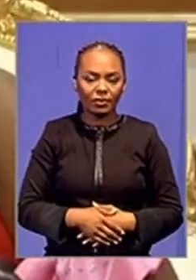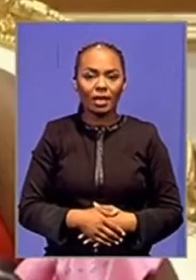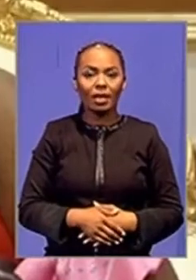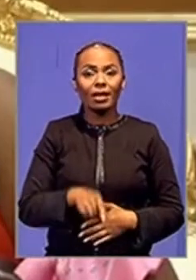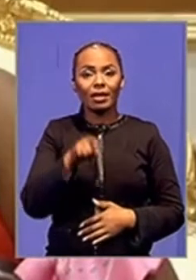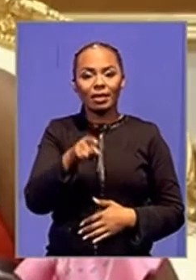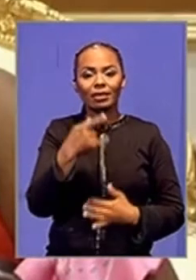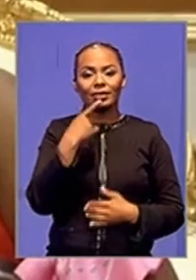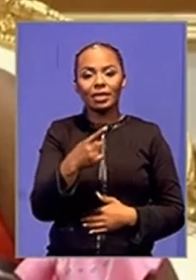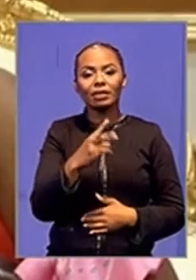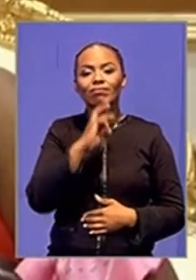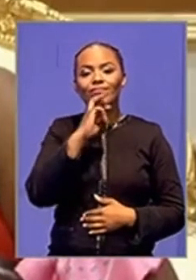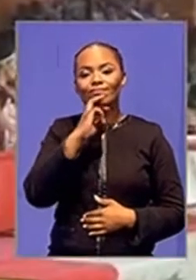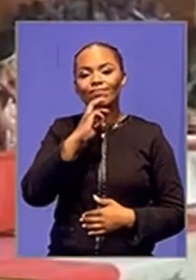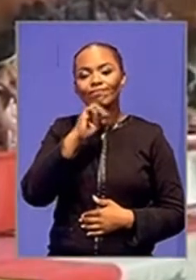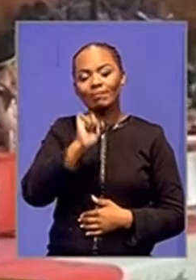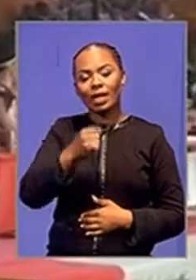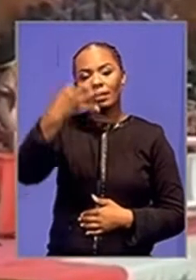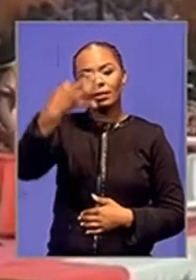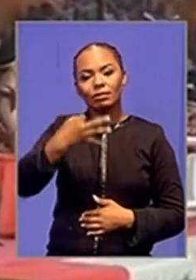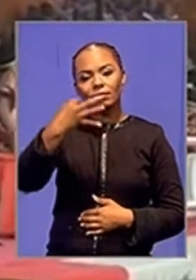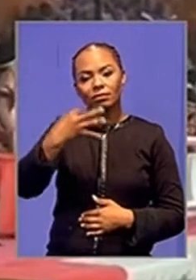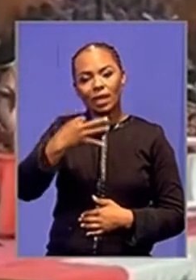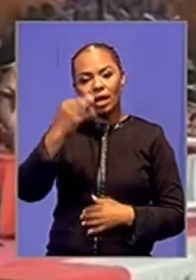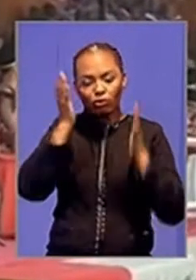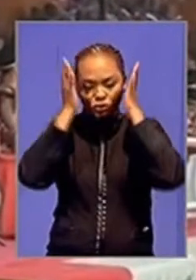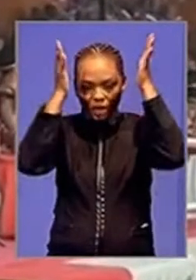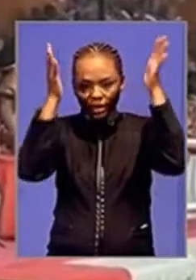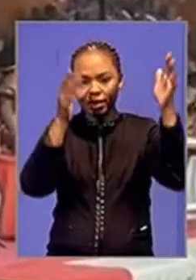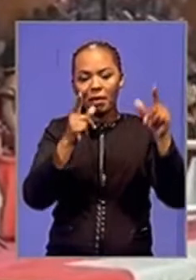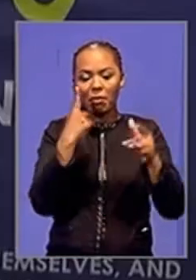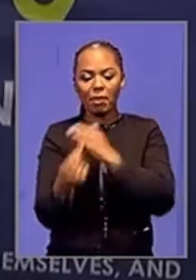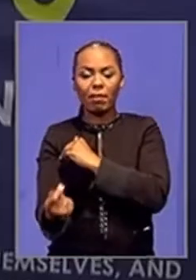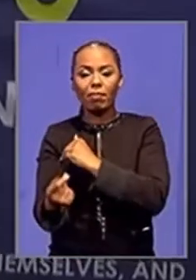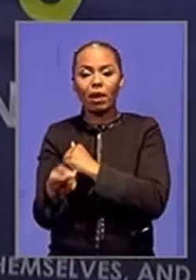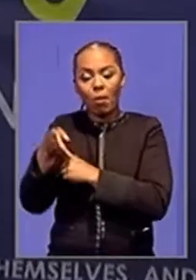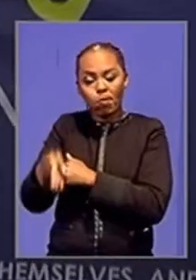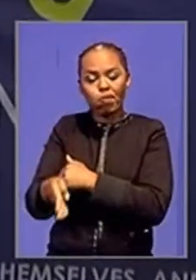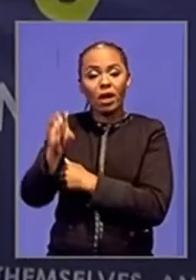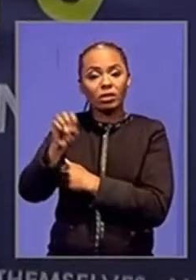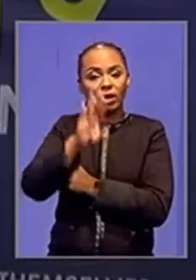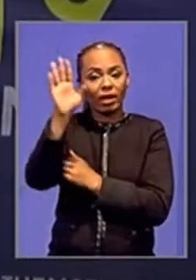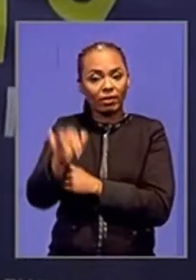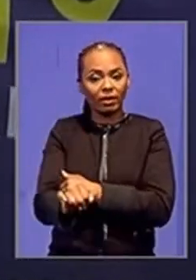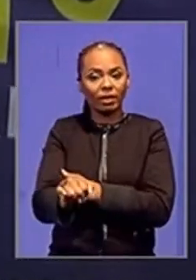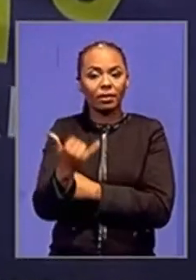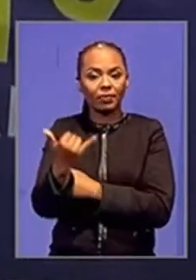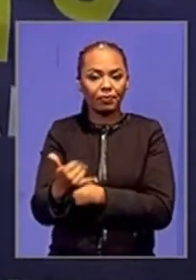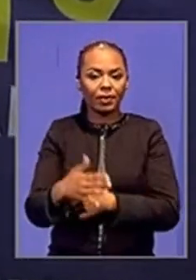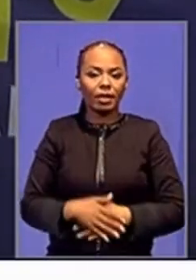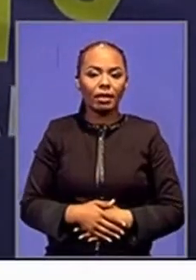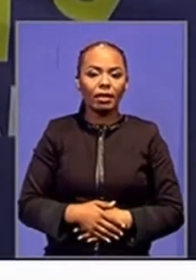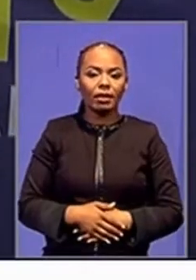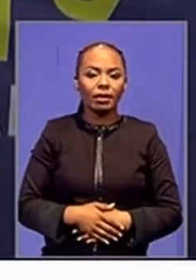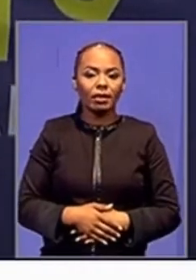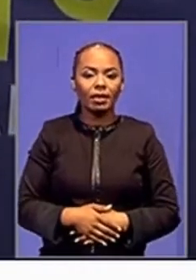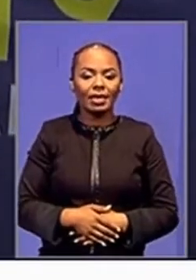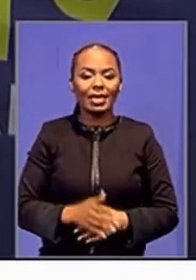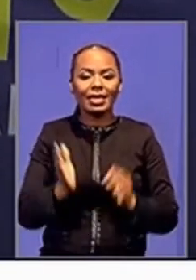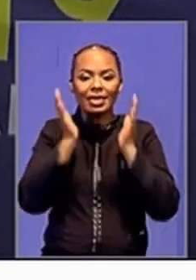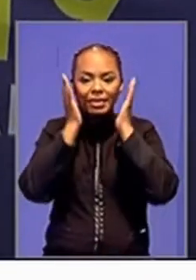Kgošikgolo Mswati wa boraro o tšhabetše ka mono Afrika Borwa. His Majesty King Mswati